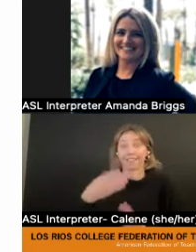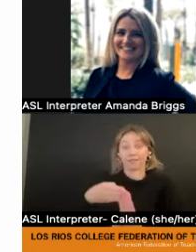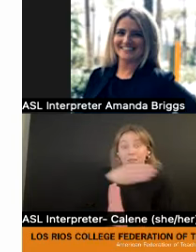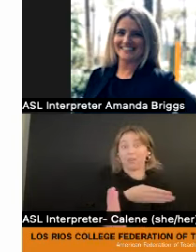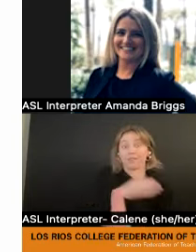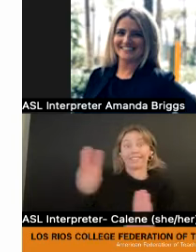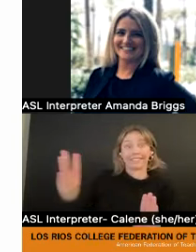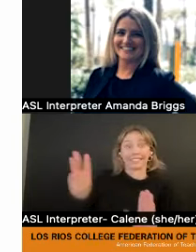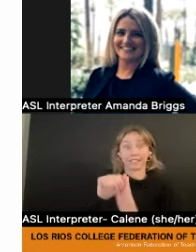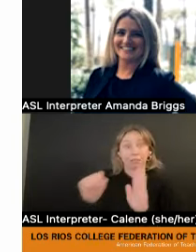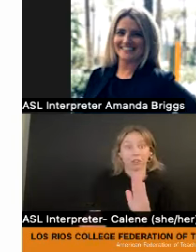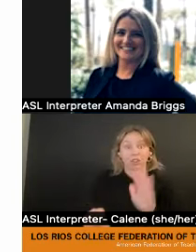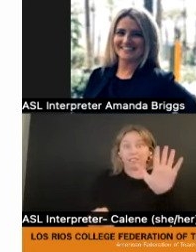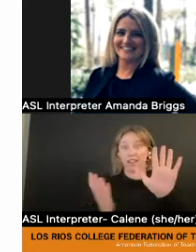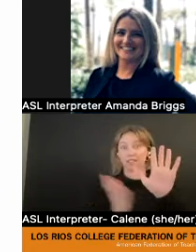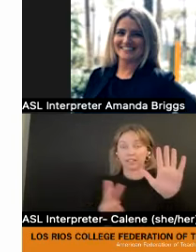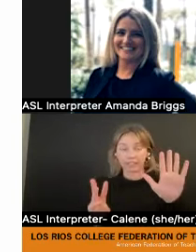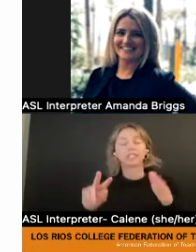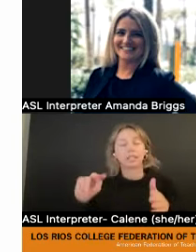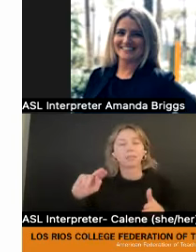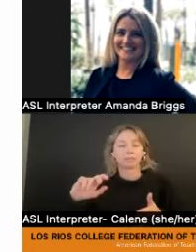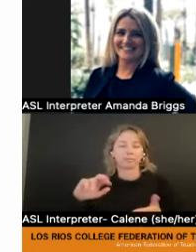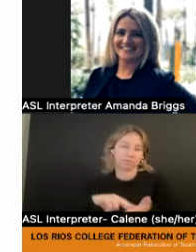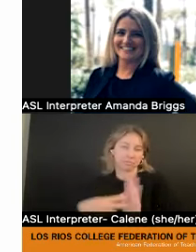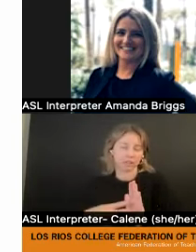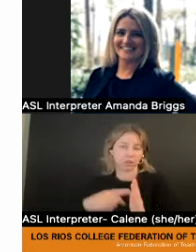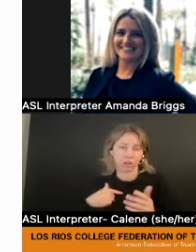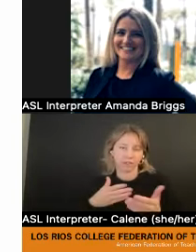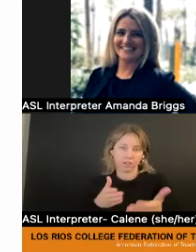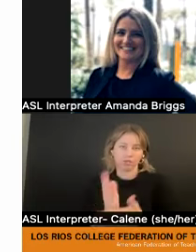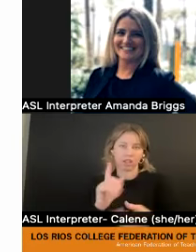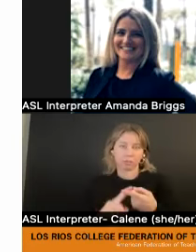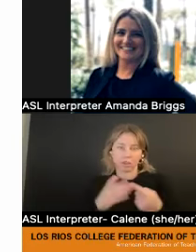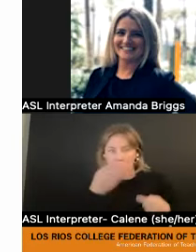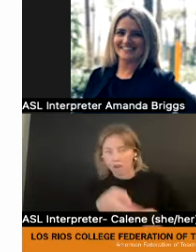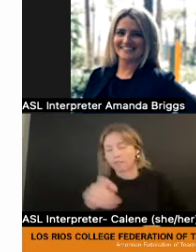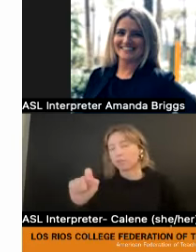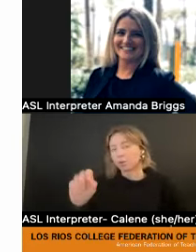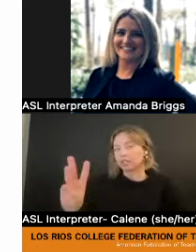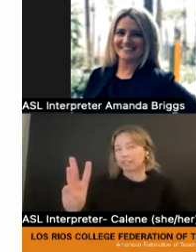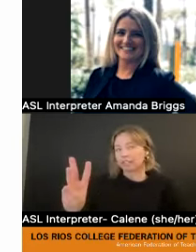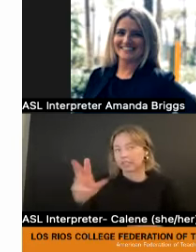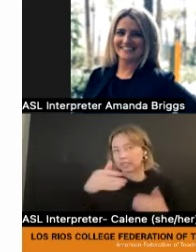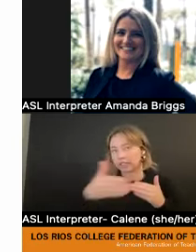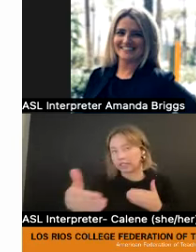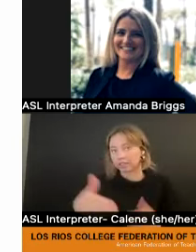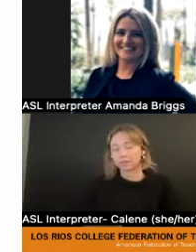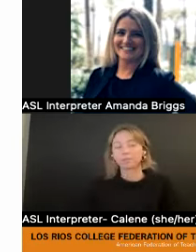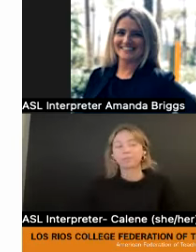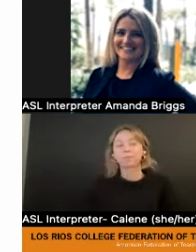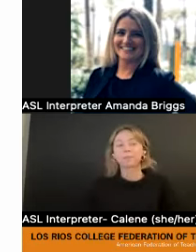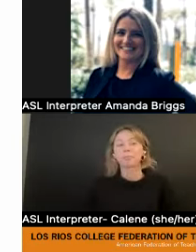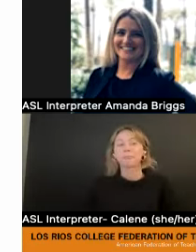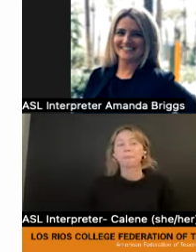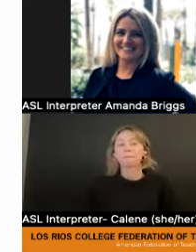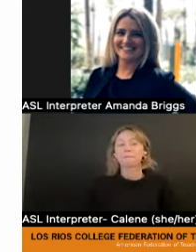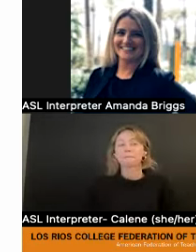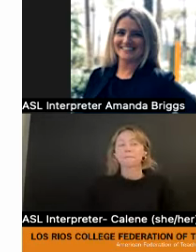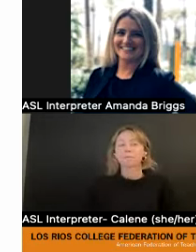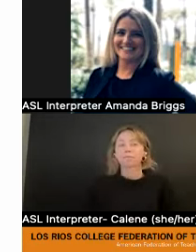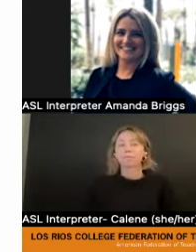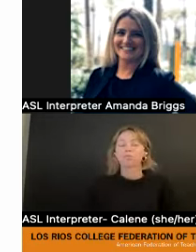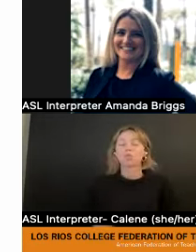semesters, then you've earned the right to be offered 0.6. So this is something that,